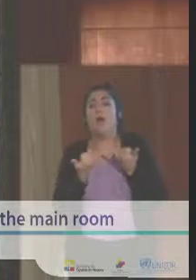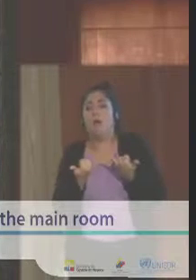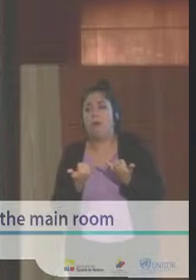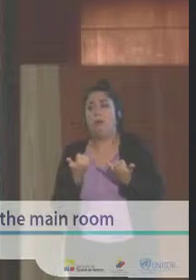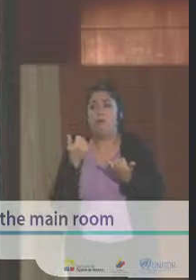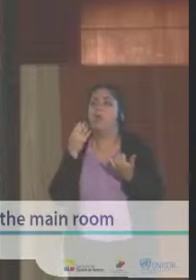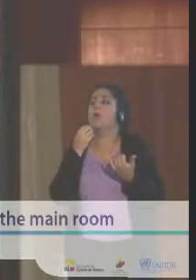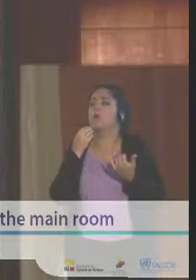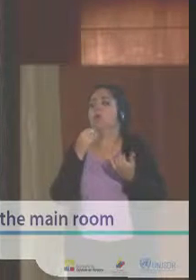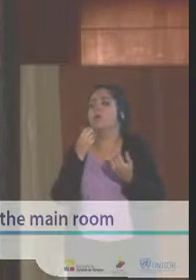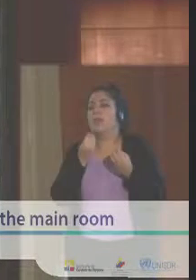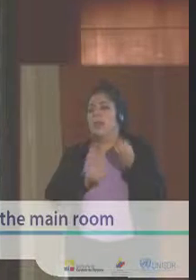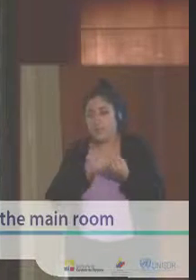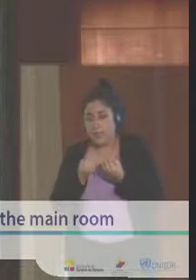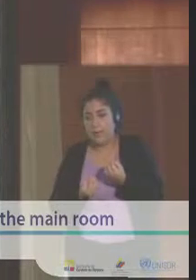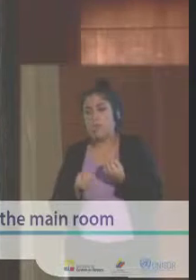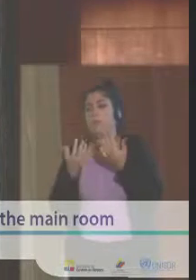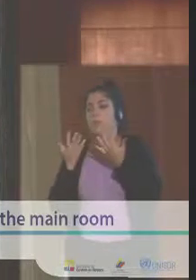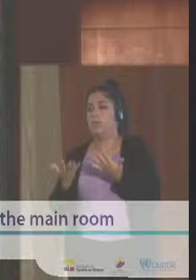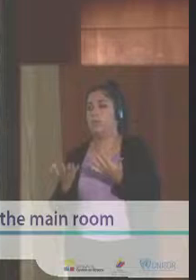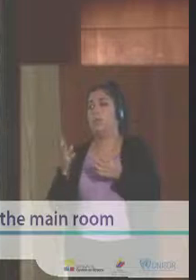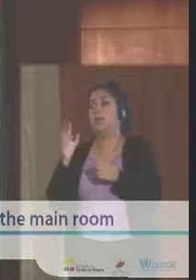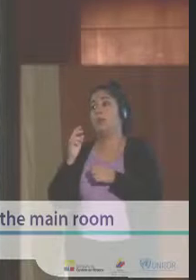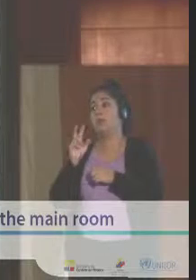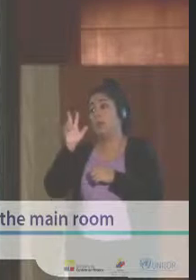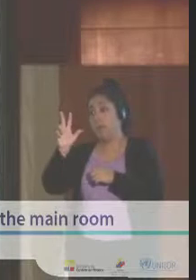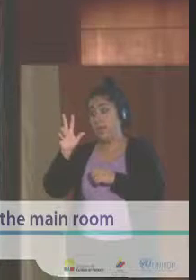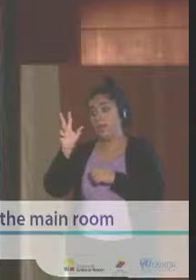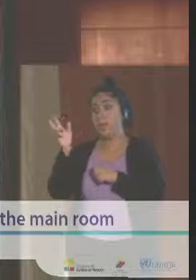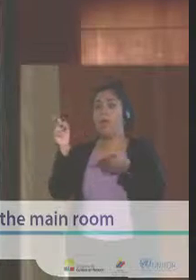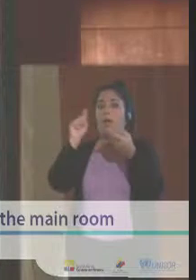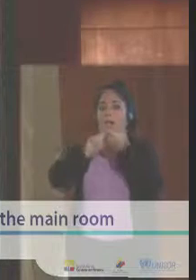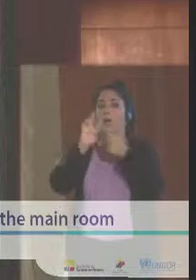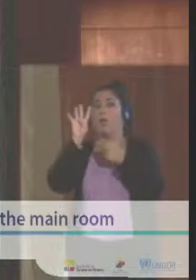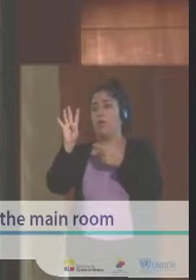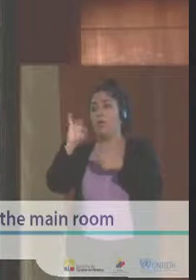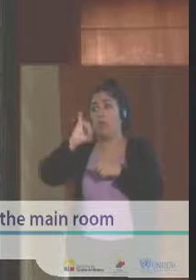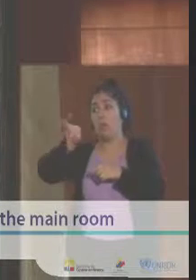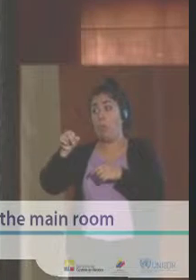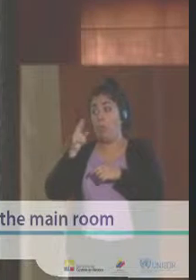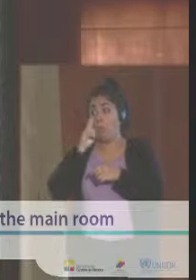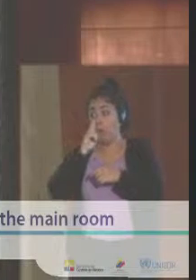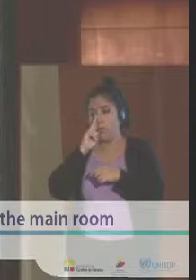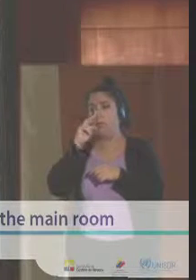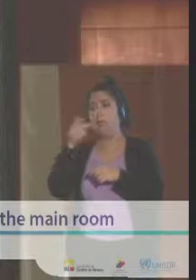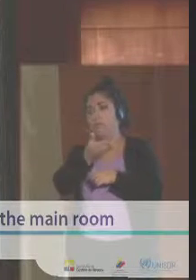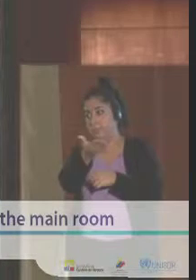Peru on July 3rd and 4th, within all of this